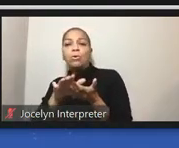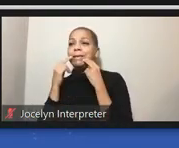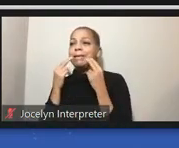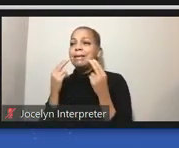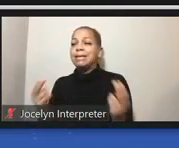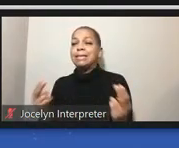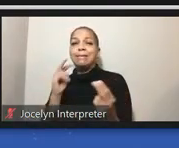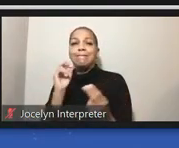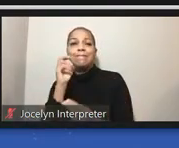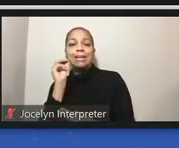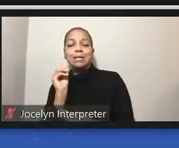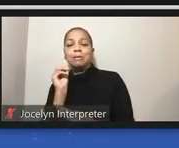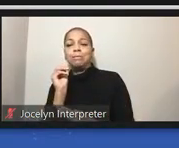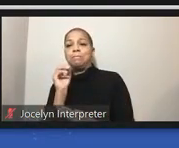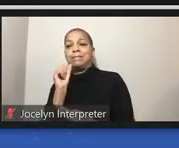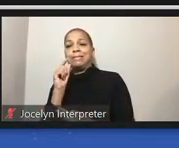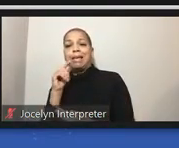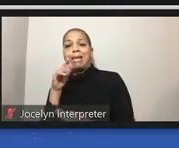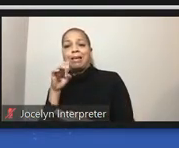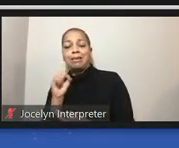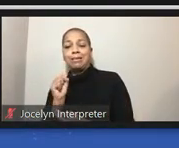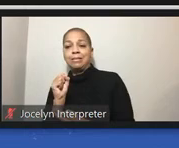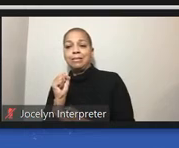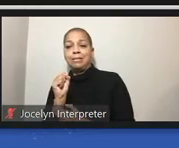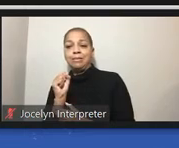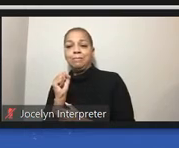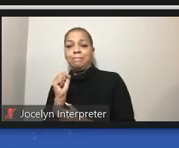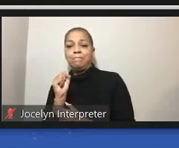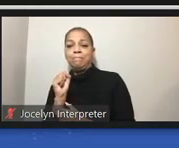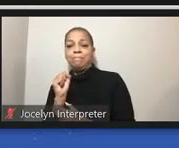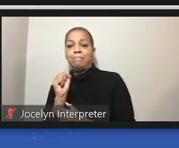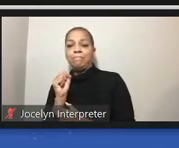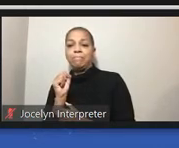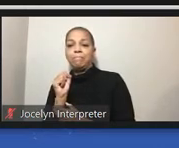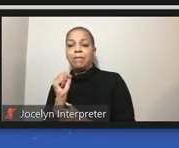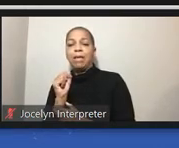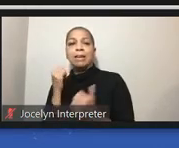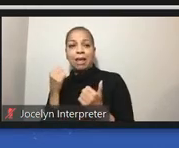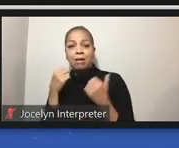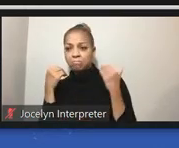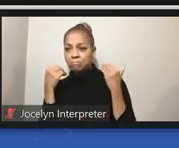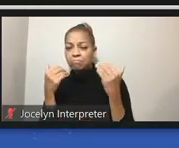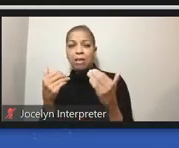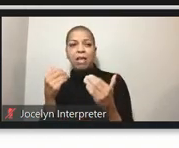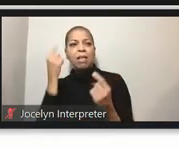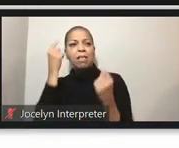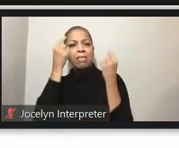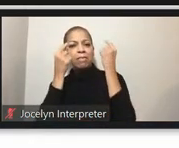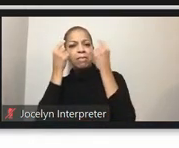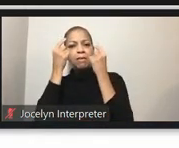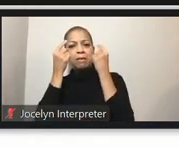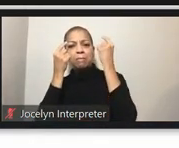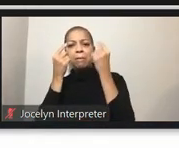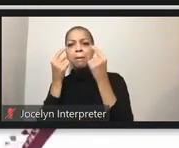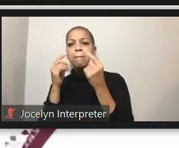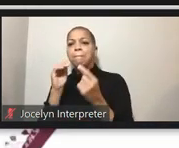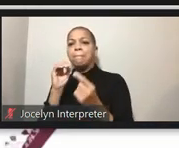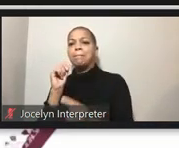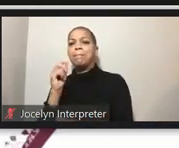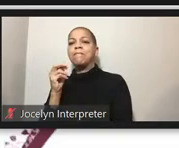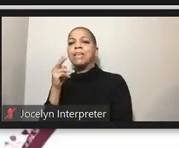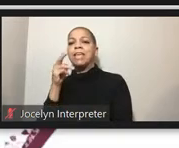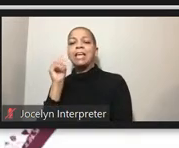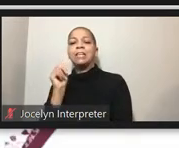that garners a sentimental reading of their pain. Let us think about the memification of Breonna